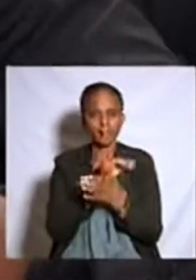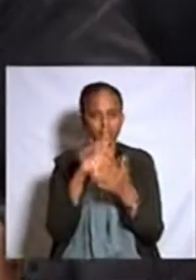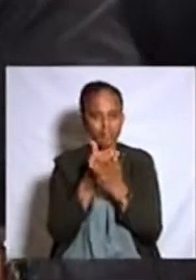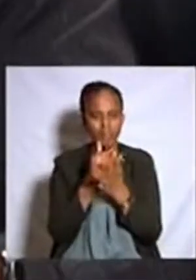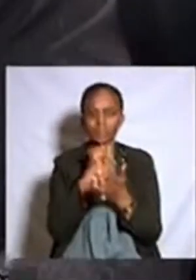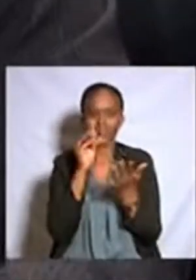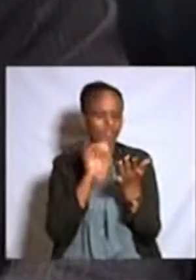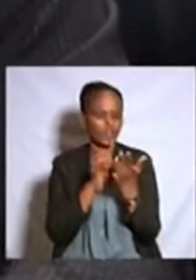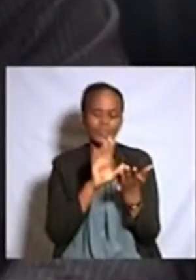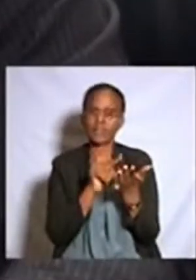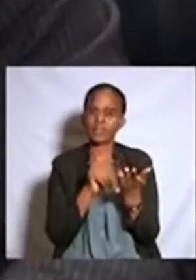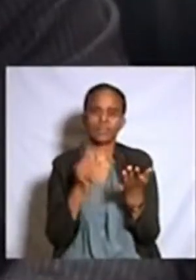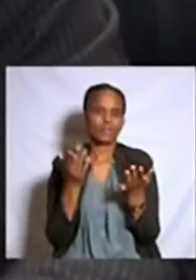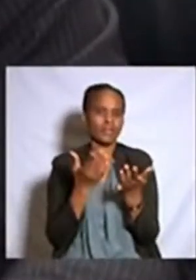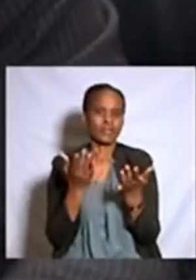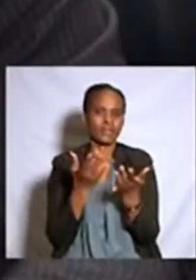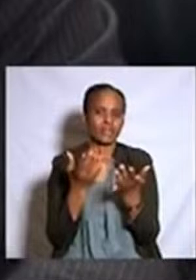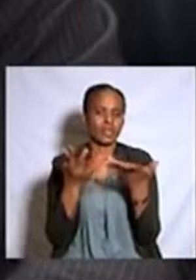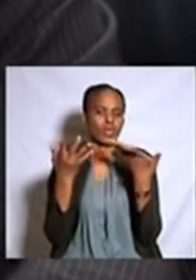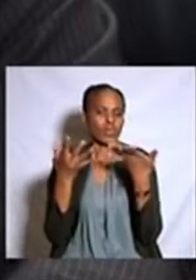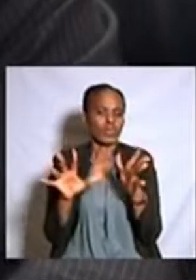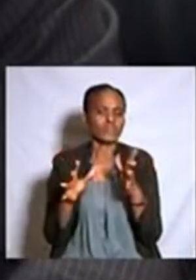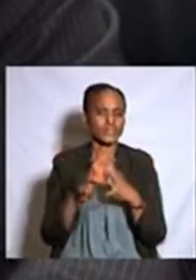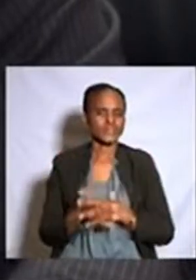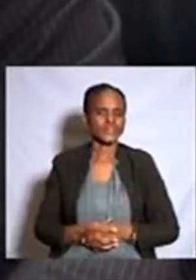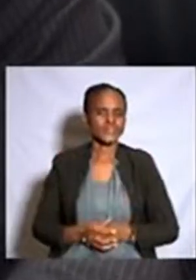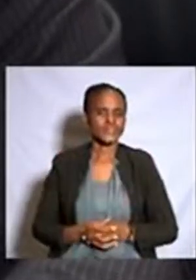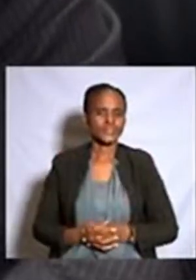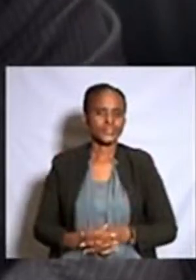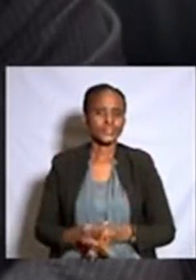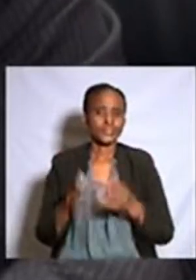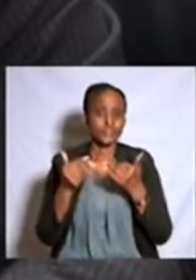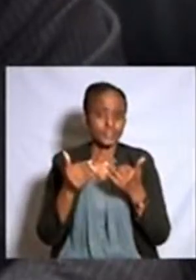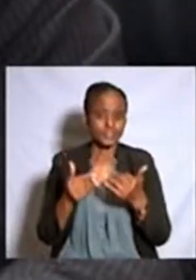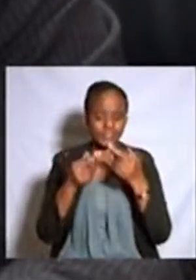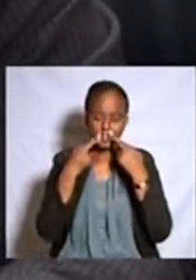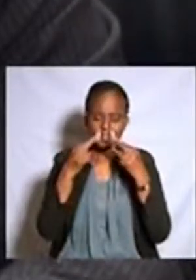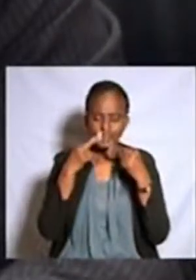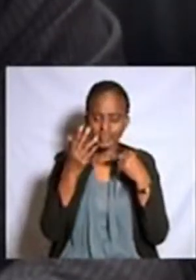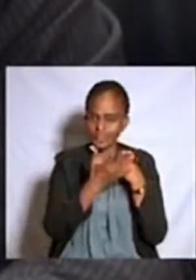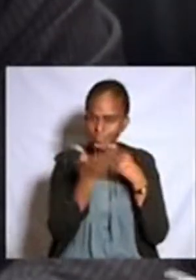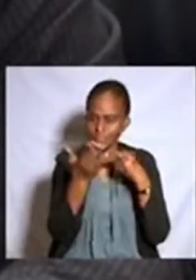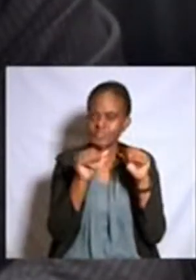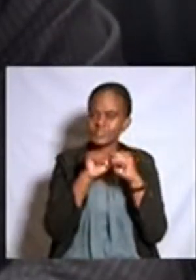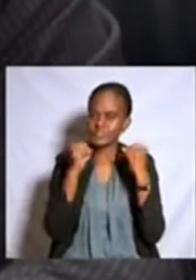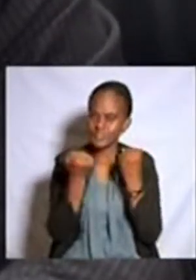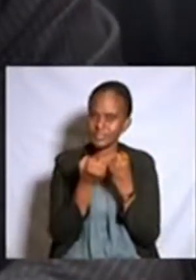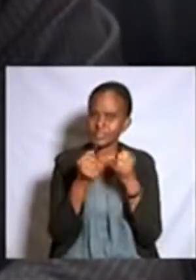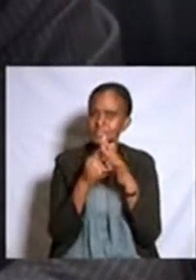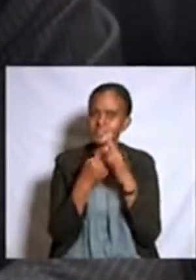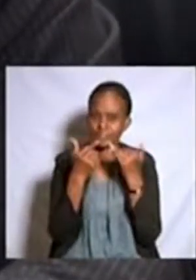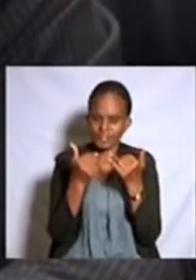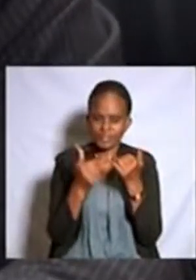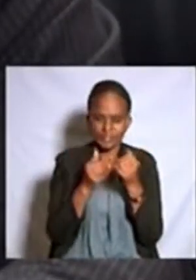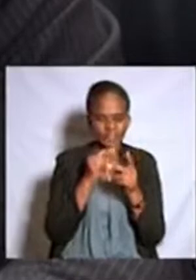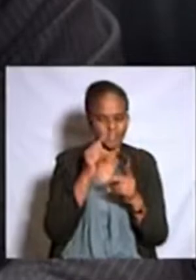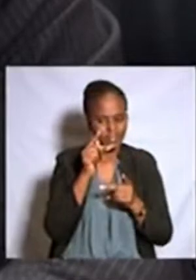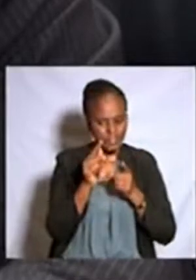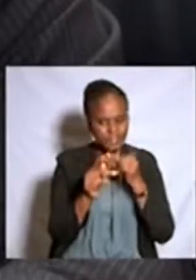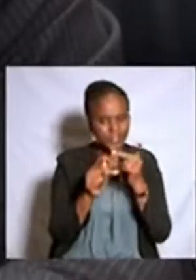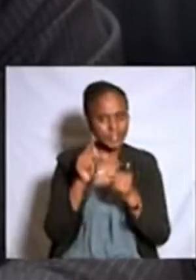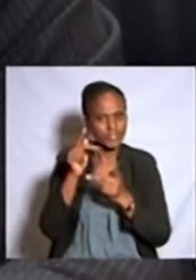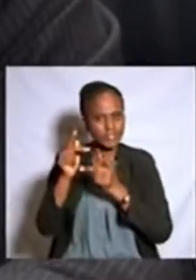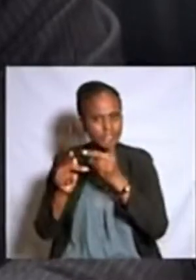misplaced or lost. Now, as a result of this, the society had to commence the process of